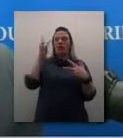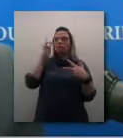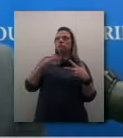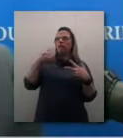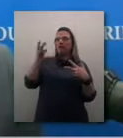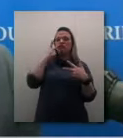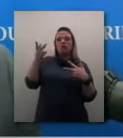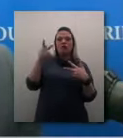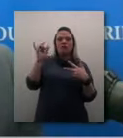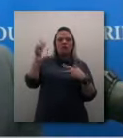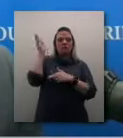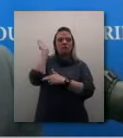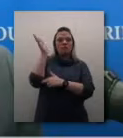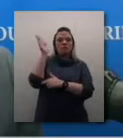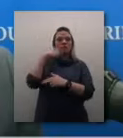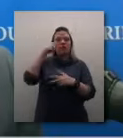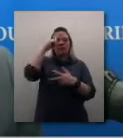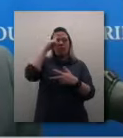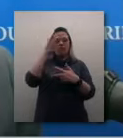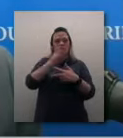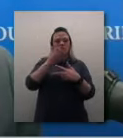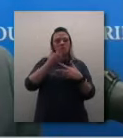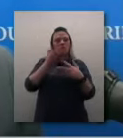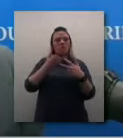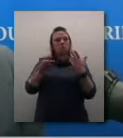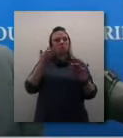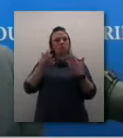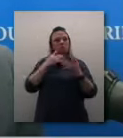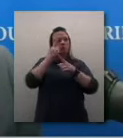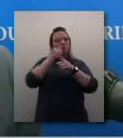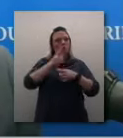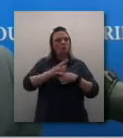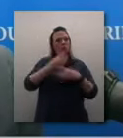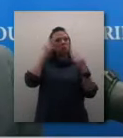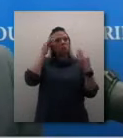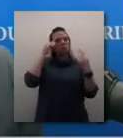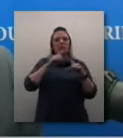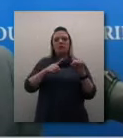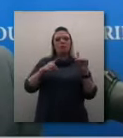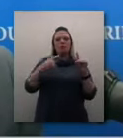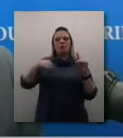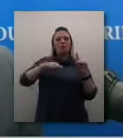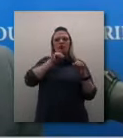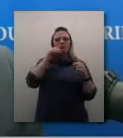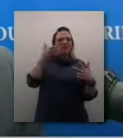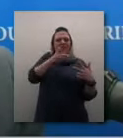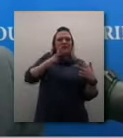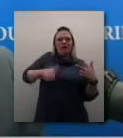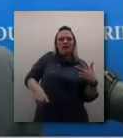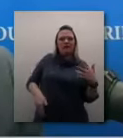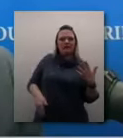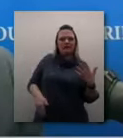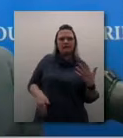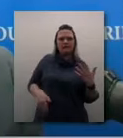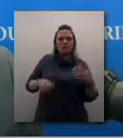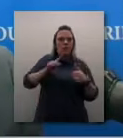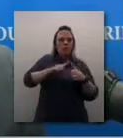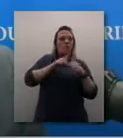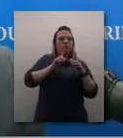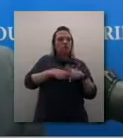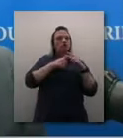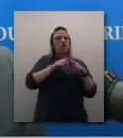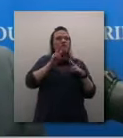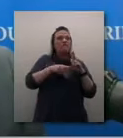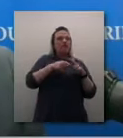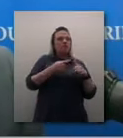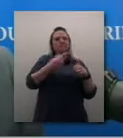I actually thought that the steps were probably appropriate to think about, but we're not at that point yet where we need to move to phase one.